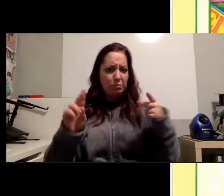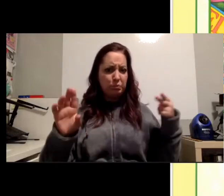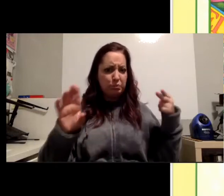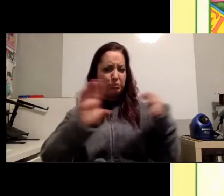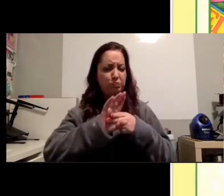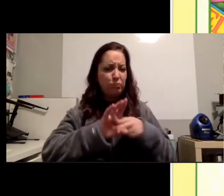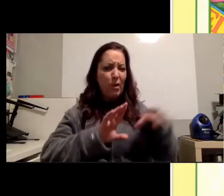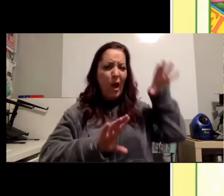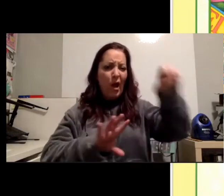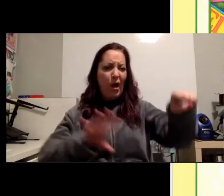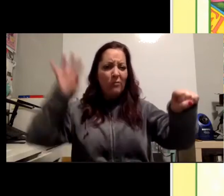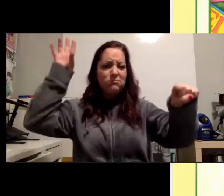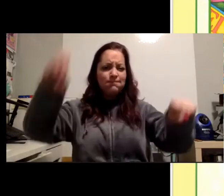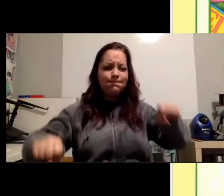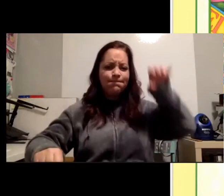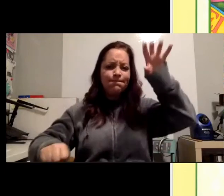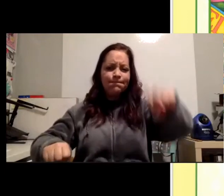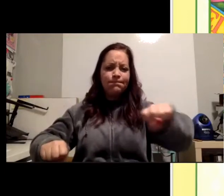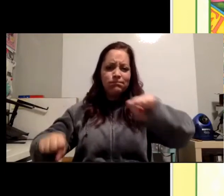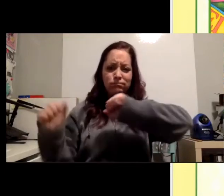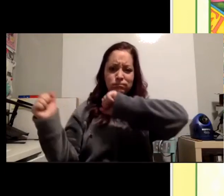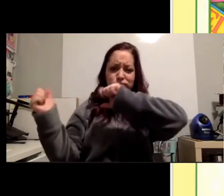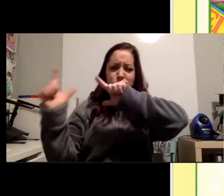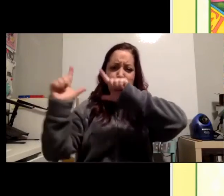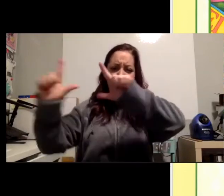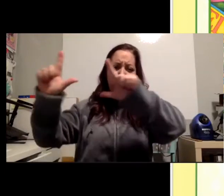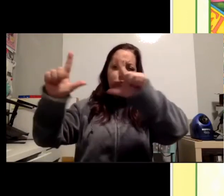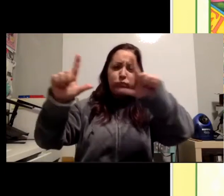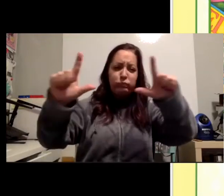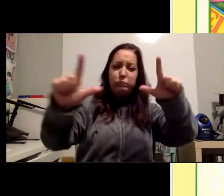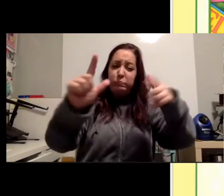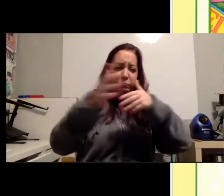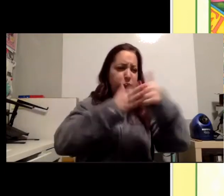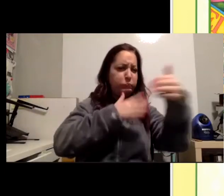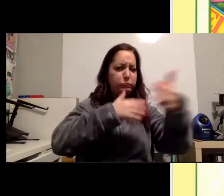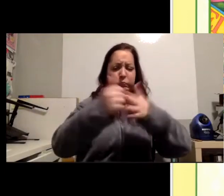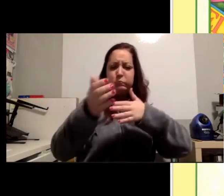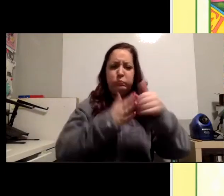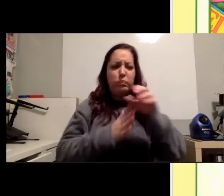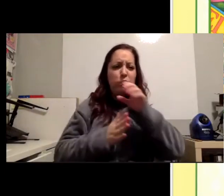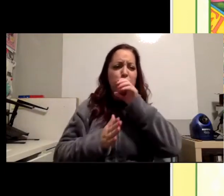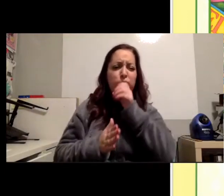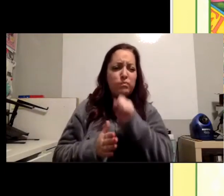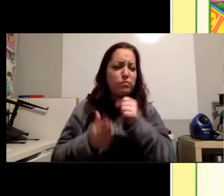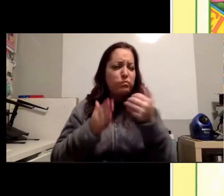Suddenly, people were tearing down all the signs.